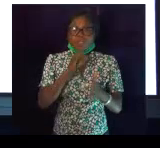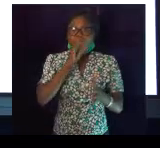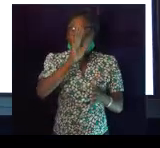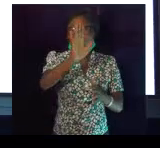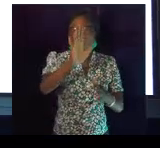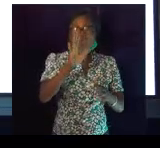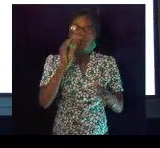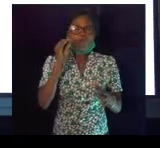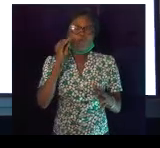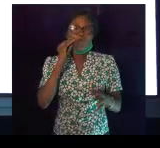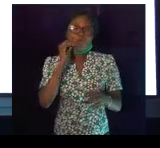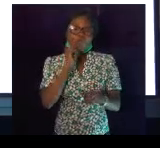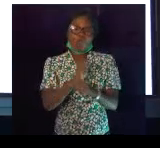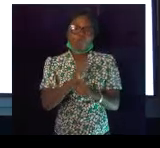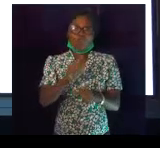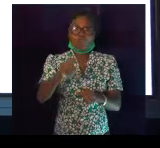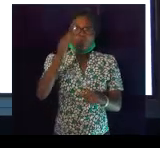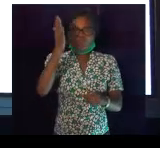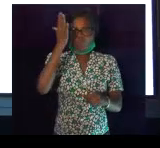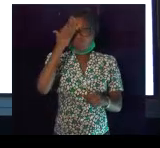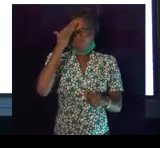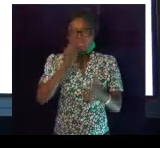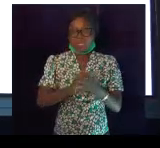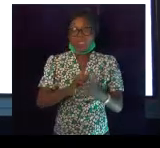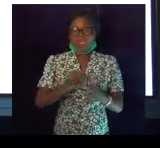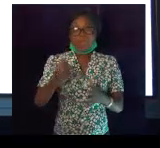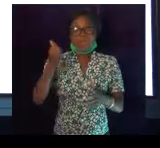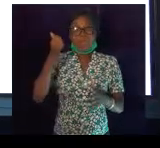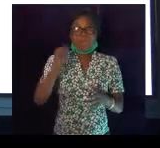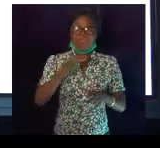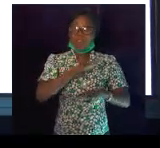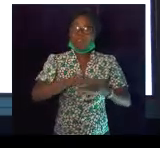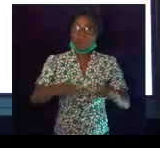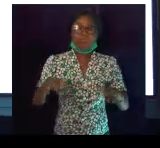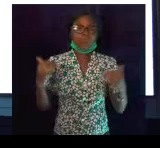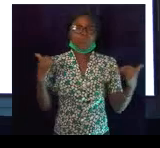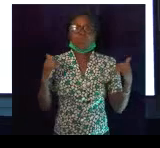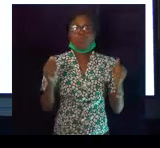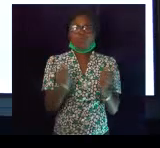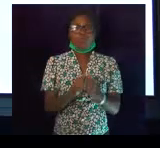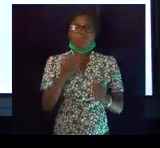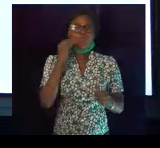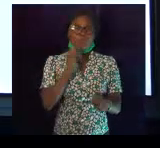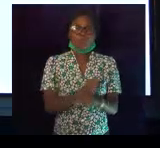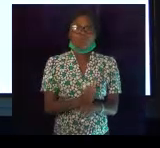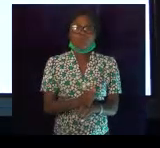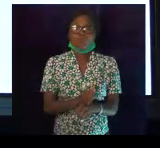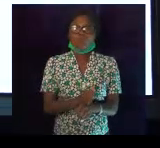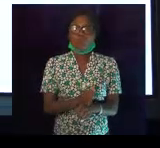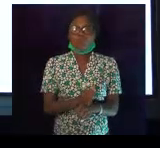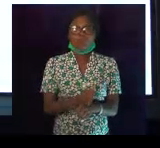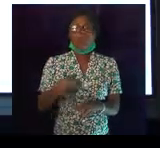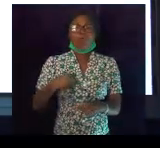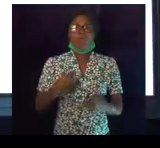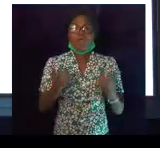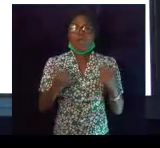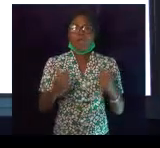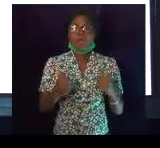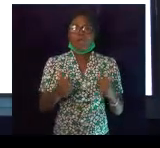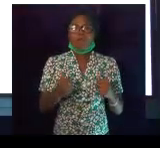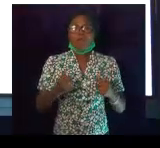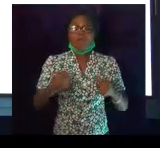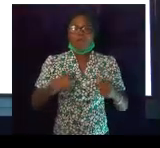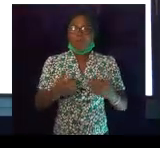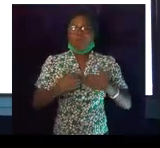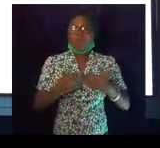That is your homework, and you know that Auntie Fumi doesn't joke with homework. Make sure you do your homework. We have